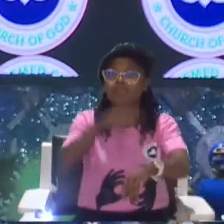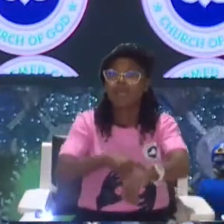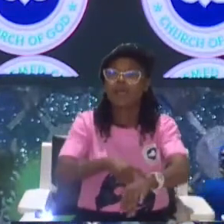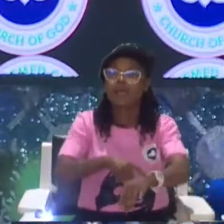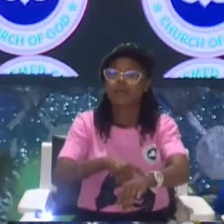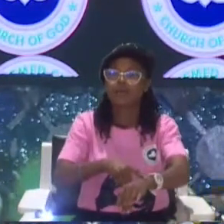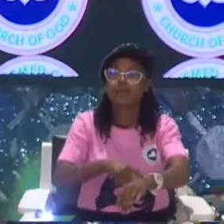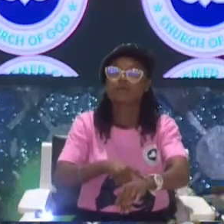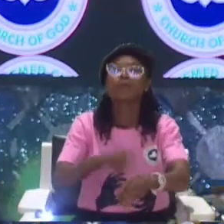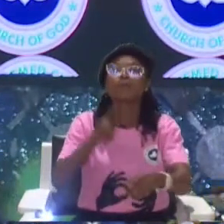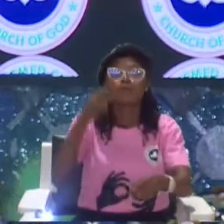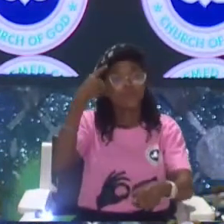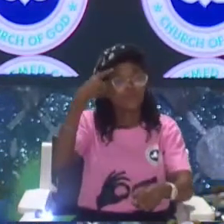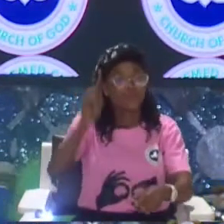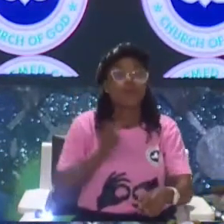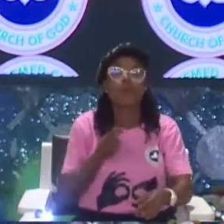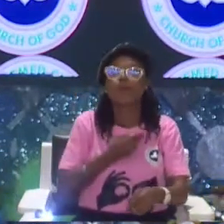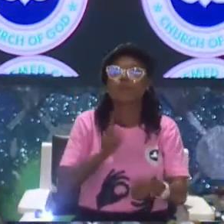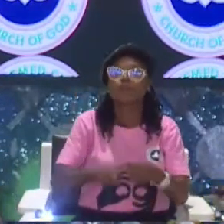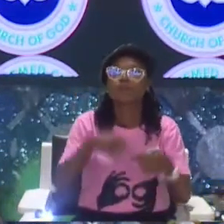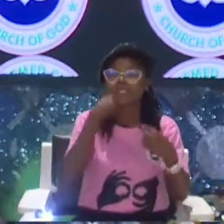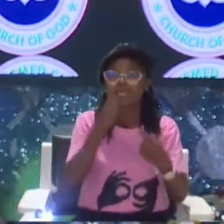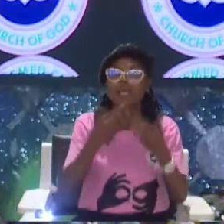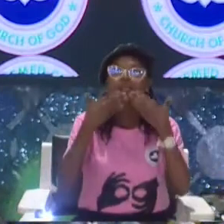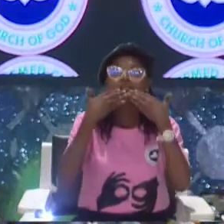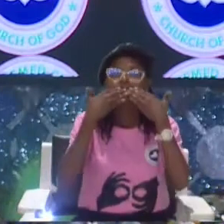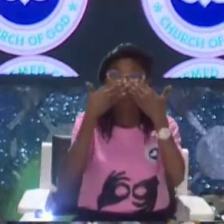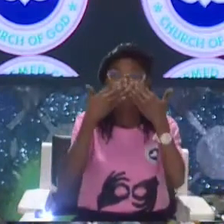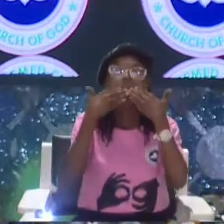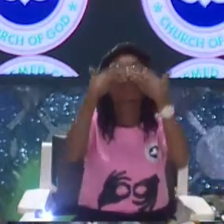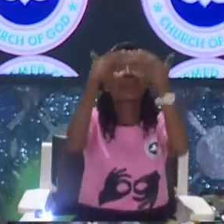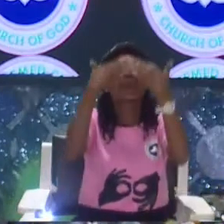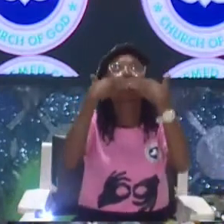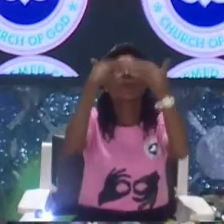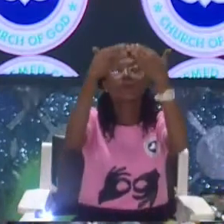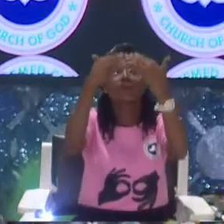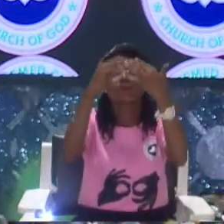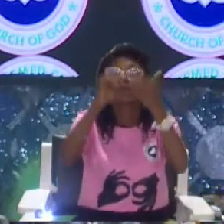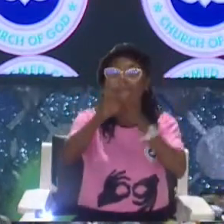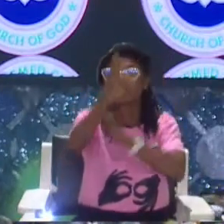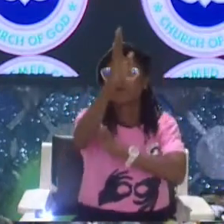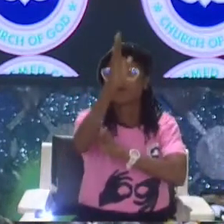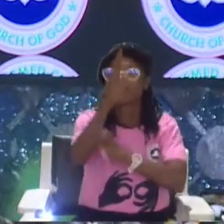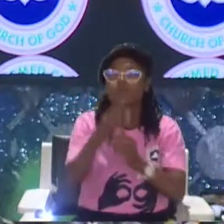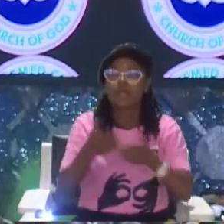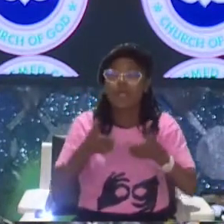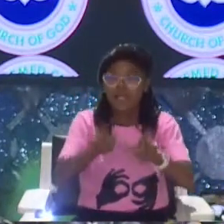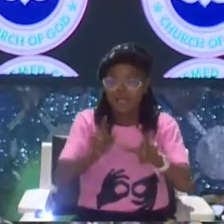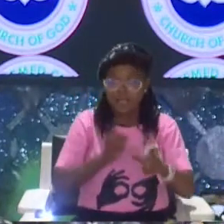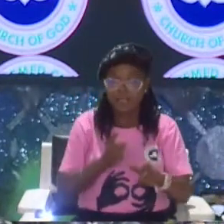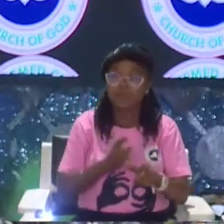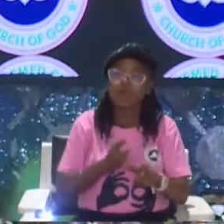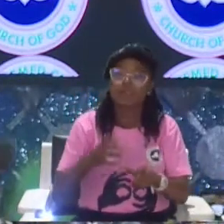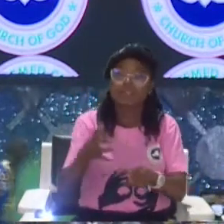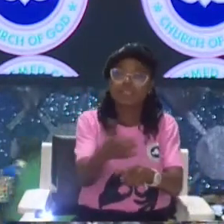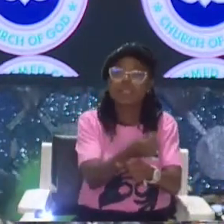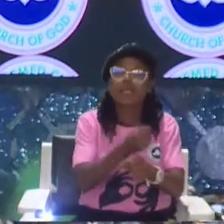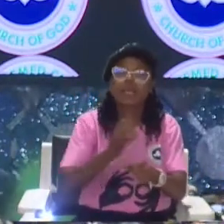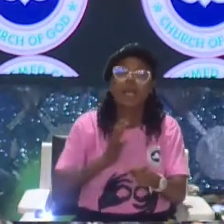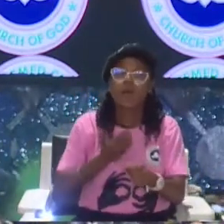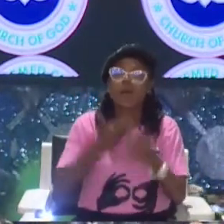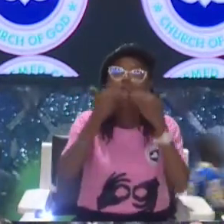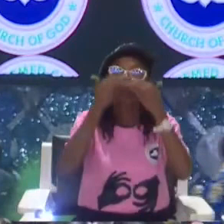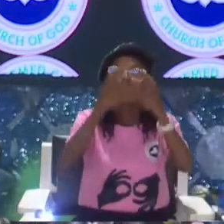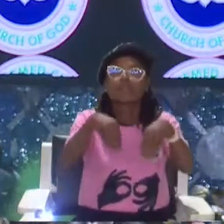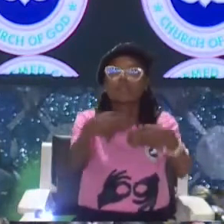say thank you to the Almighty God. Màá fẹ́ ká dúpẹ́ lọ́wọ́ Ọlọ́run Olódùmarè. So let us quickly take our thanksgiving offering. Ẹ